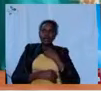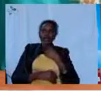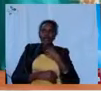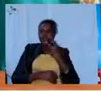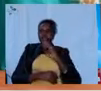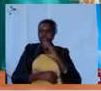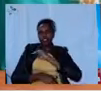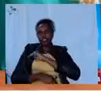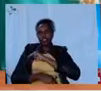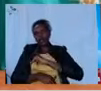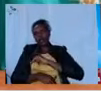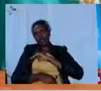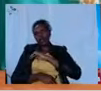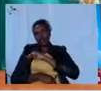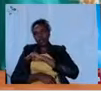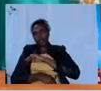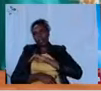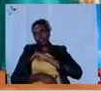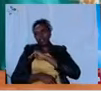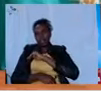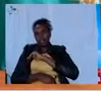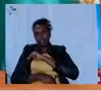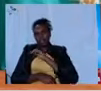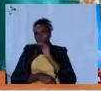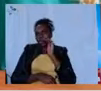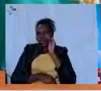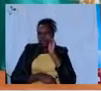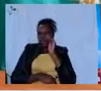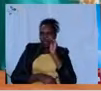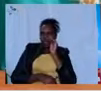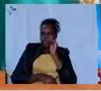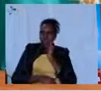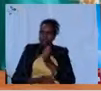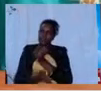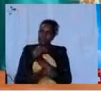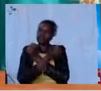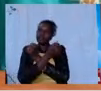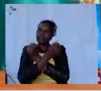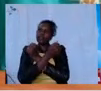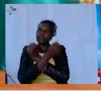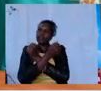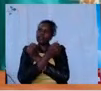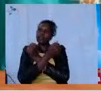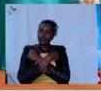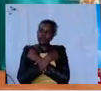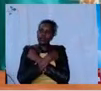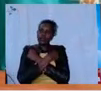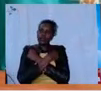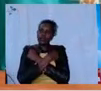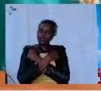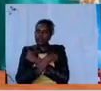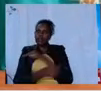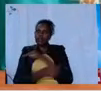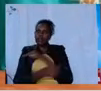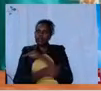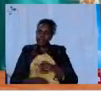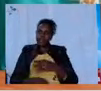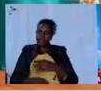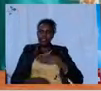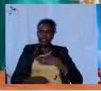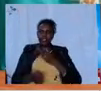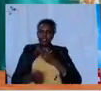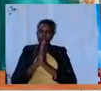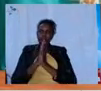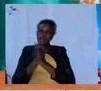above. Echoes of mercy, whispers of love.